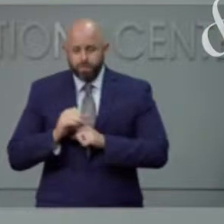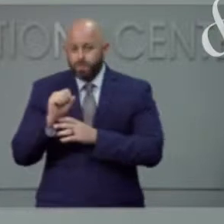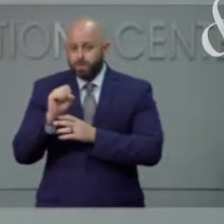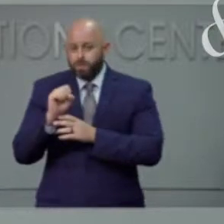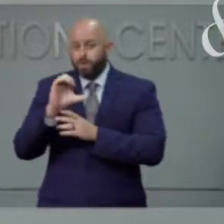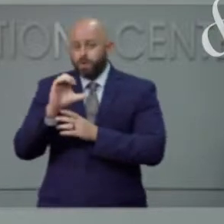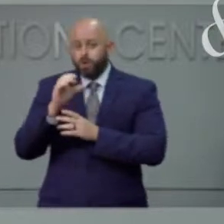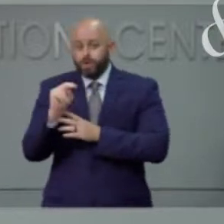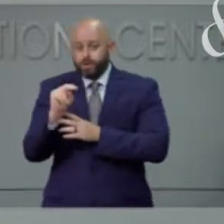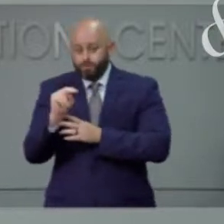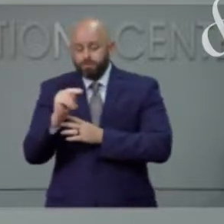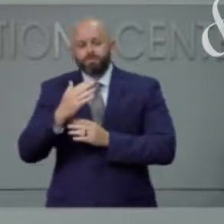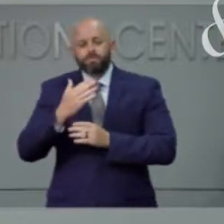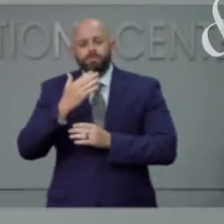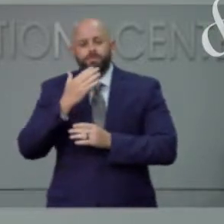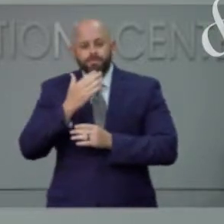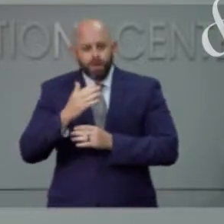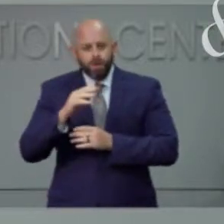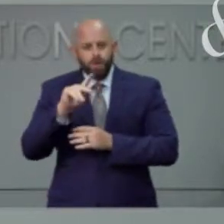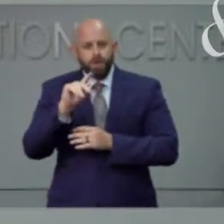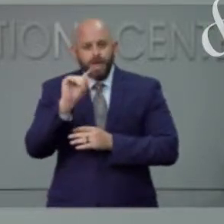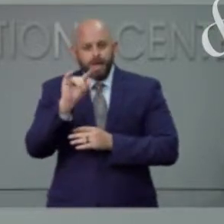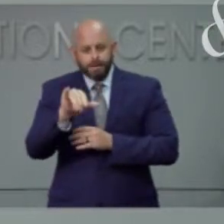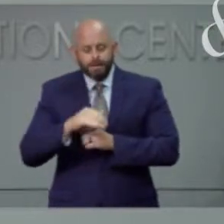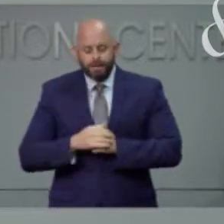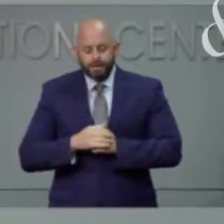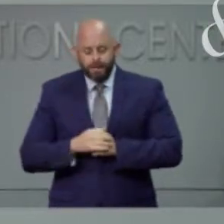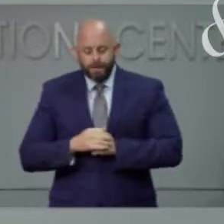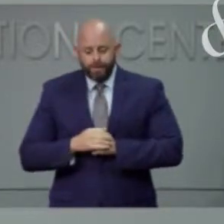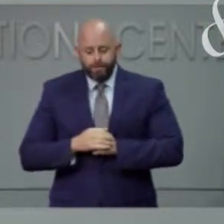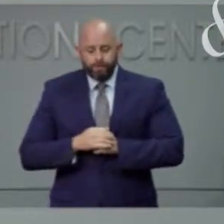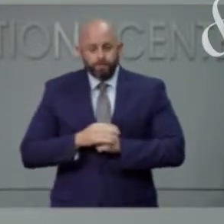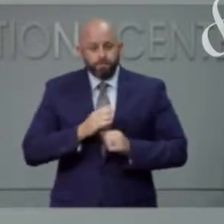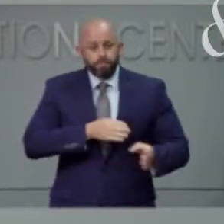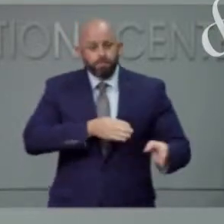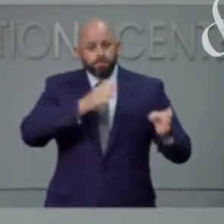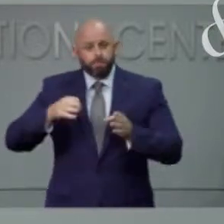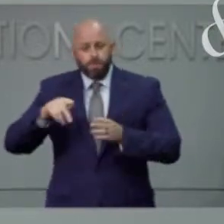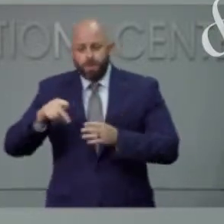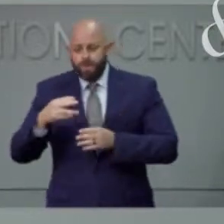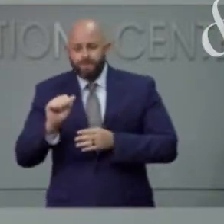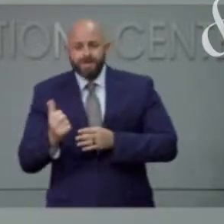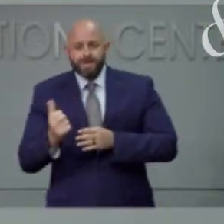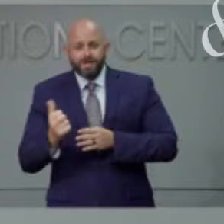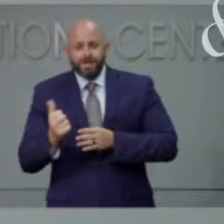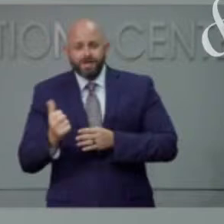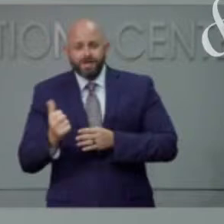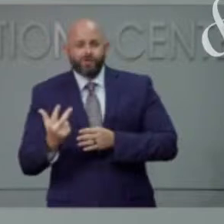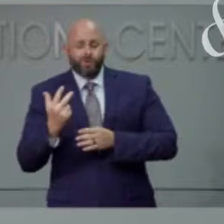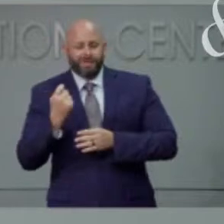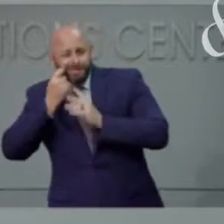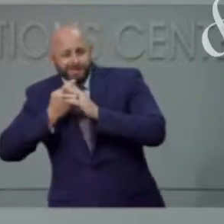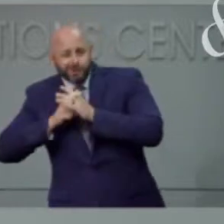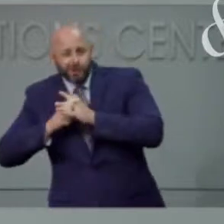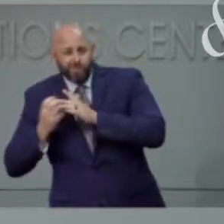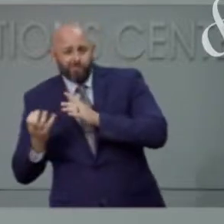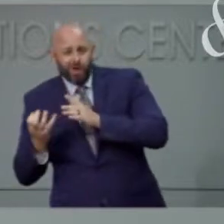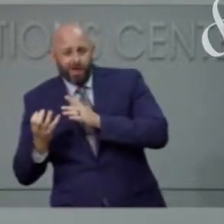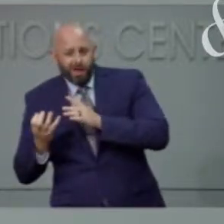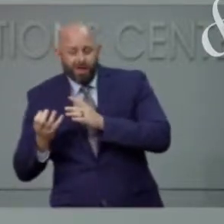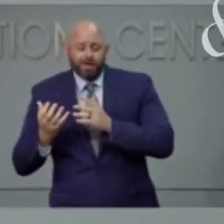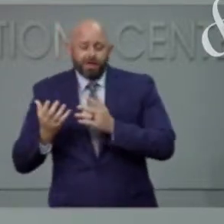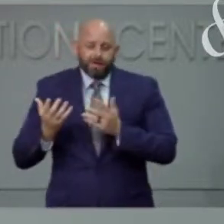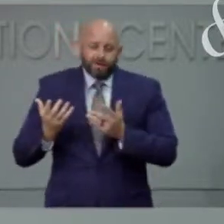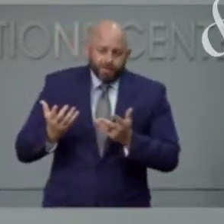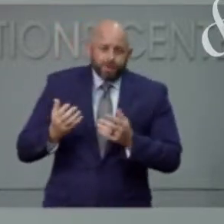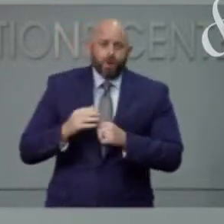started Friday evening. We started to see some of those trends at the end of the week and the beginning of this week, which again,